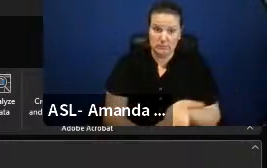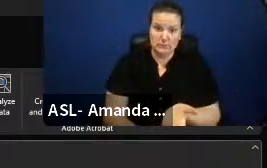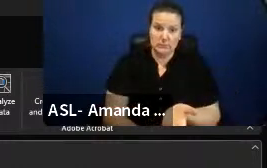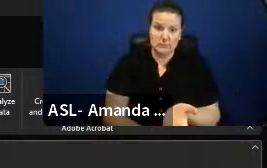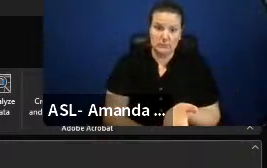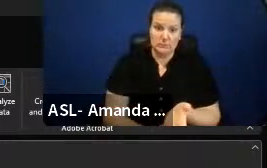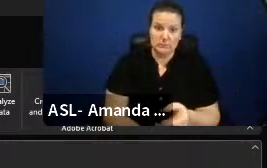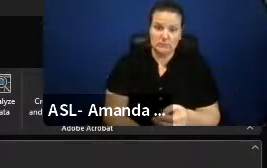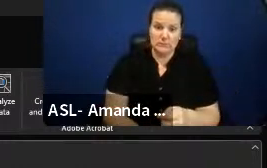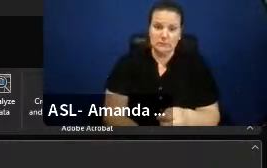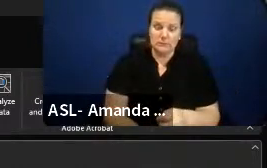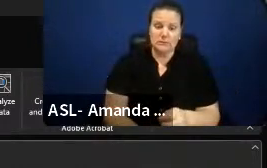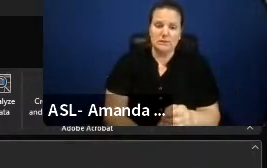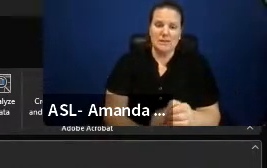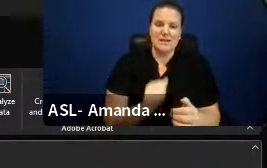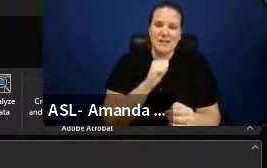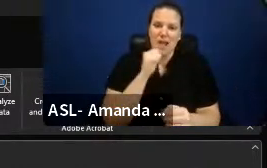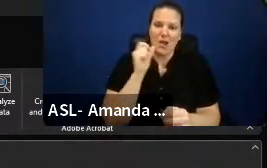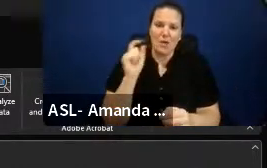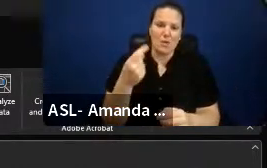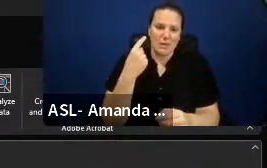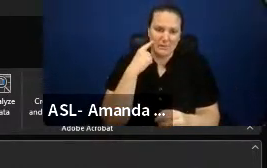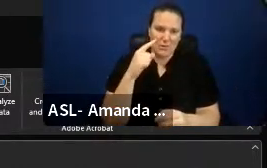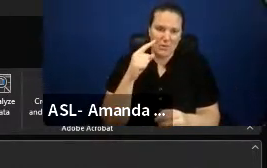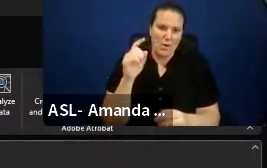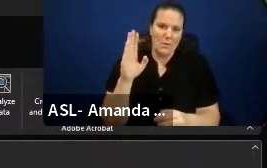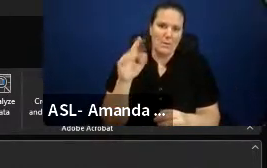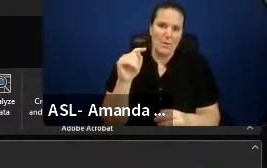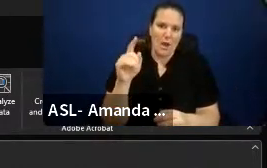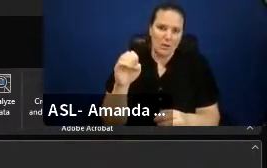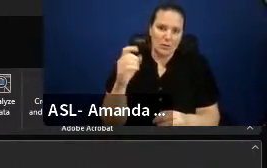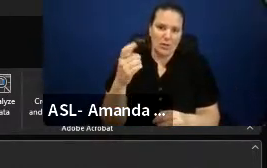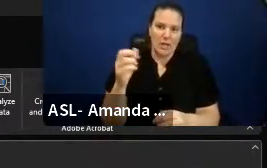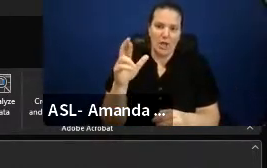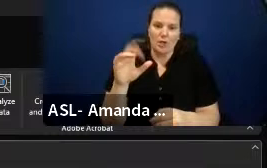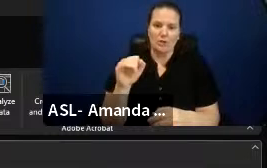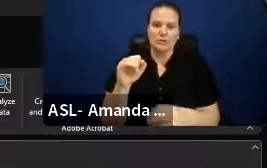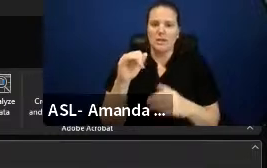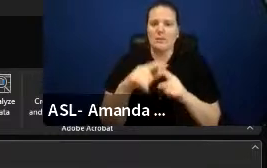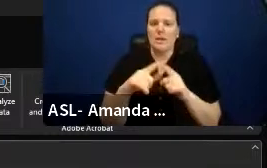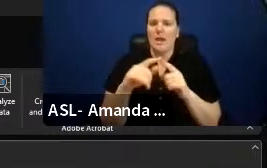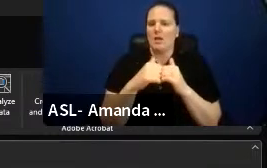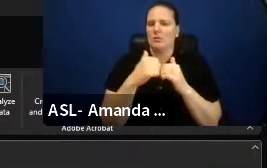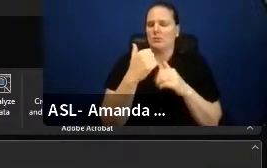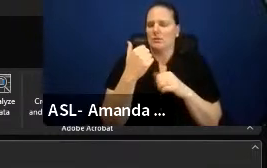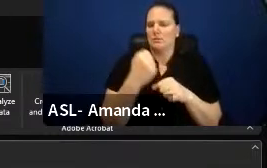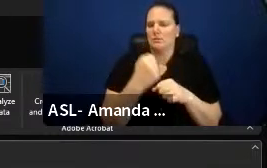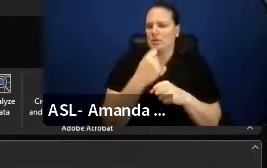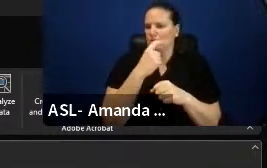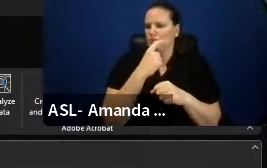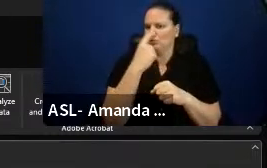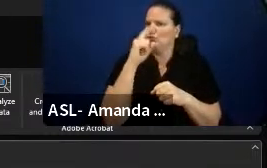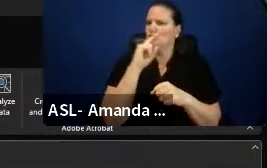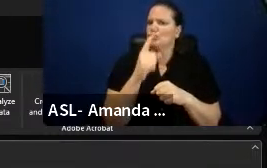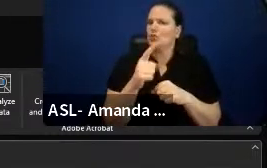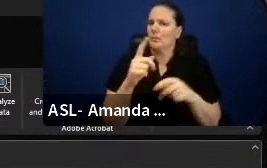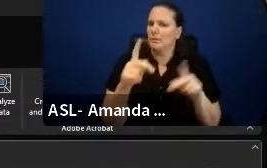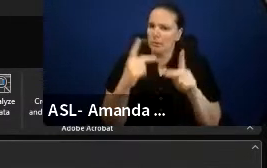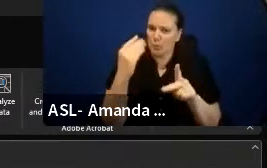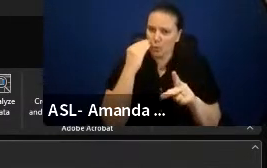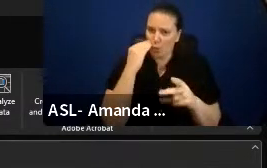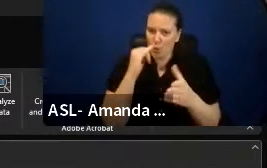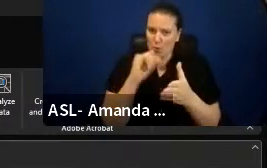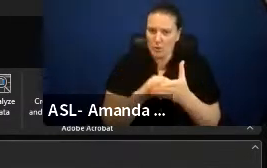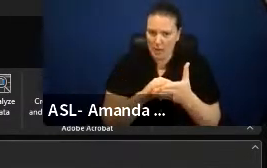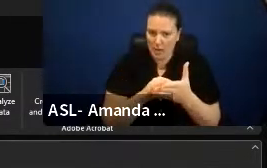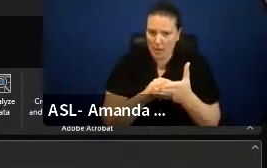not necessarily just for the bottle carriers, but how do we make sure that folks know that this is gonna be something